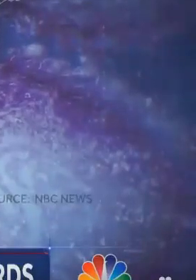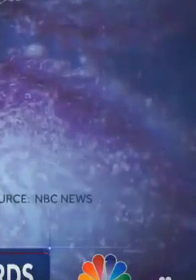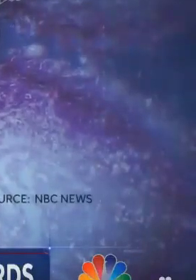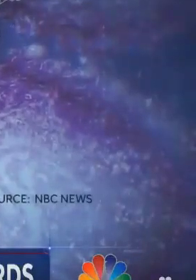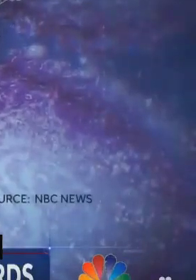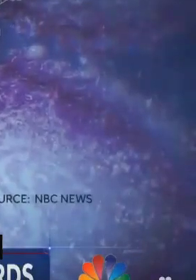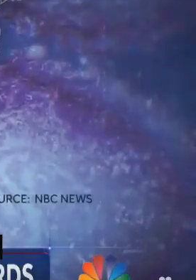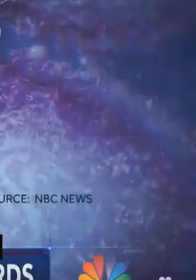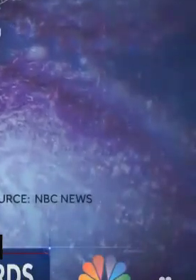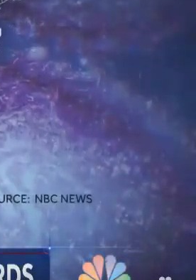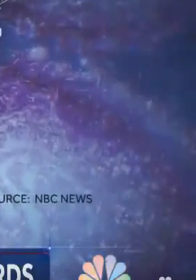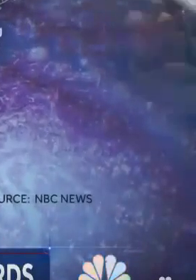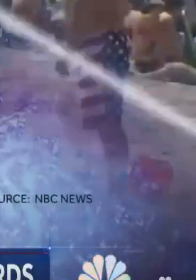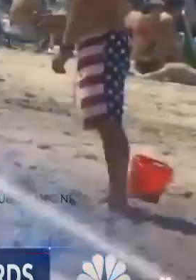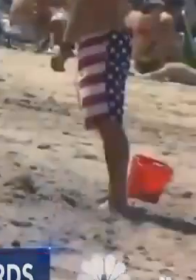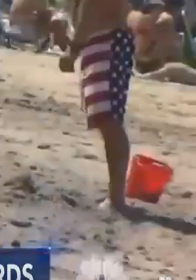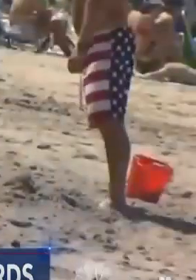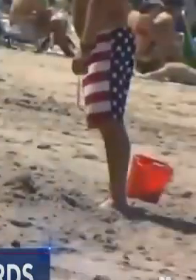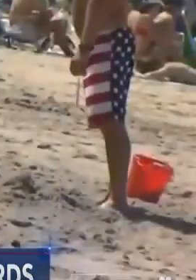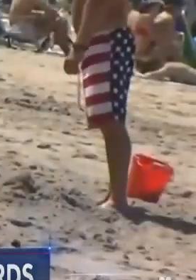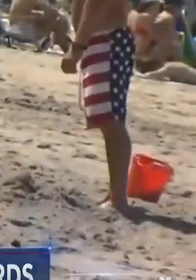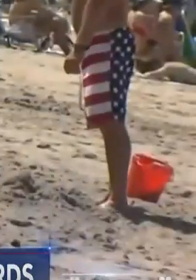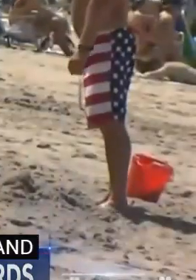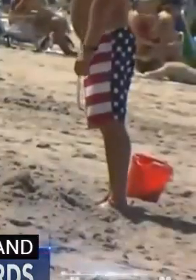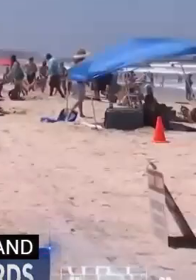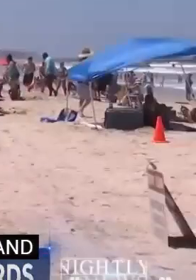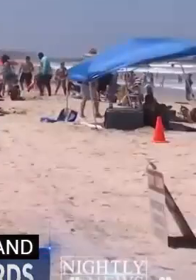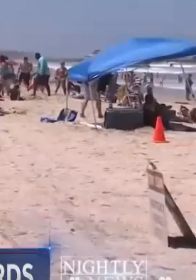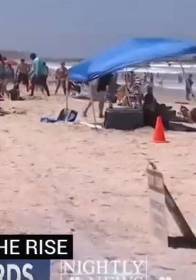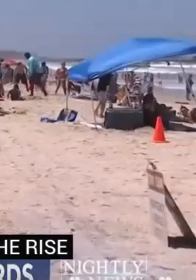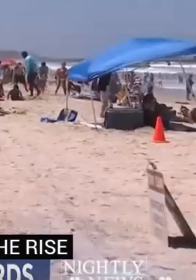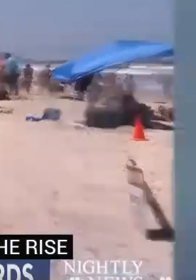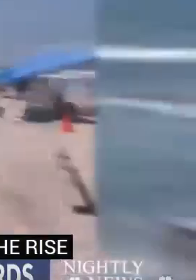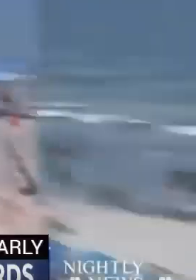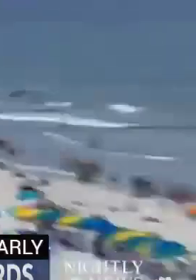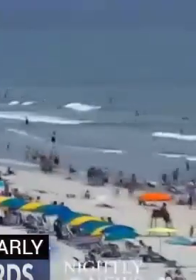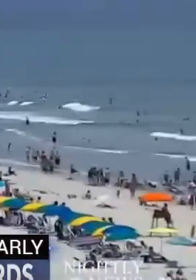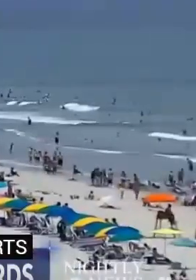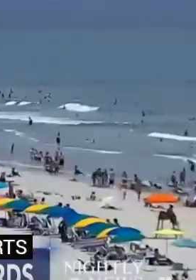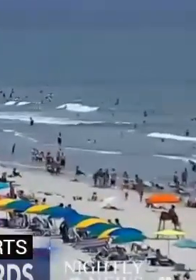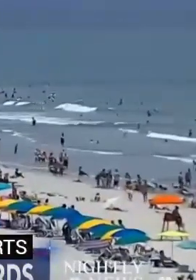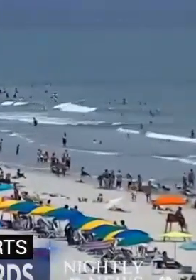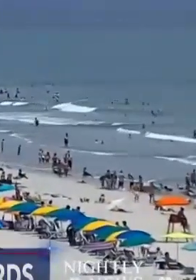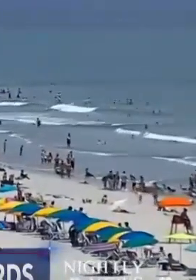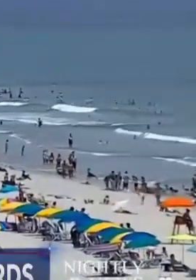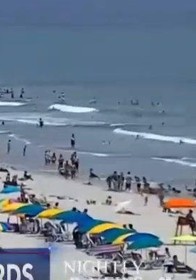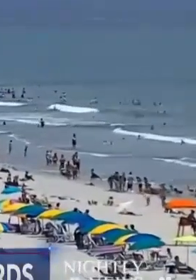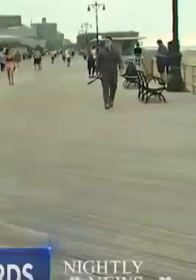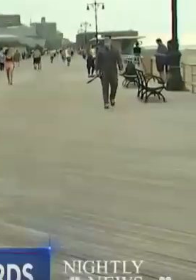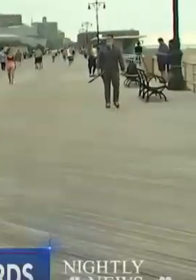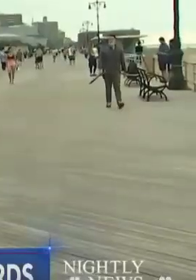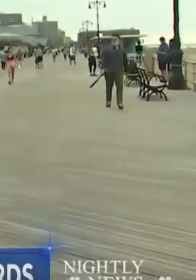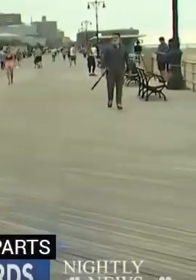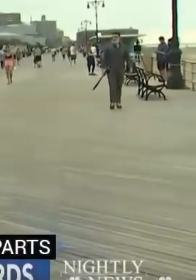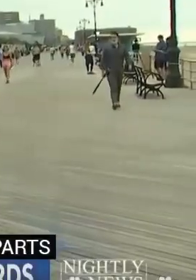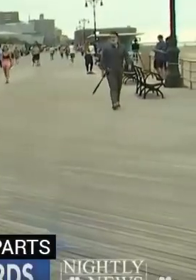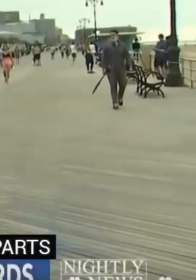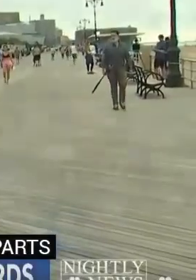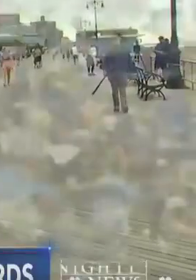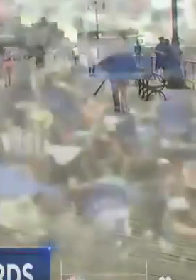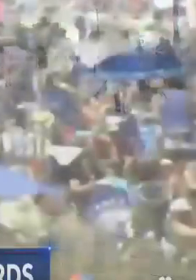states, red alerts everywhere. Beaches in other parts of the country remain open. From Myrtle Beach, South Carolina, to once